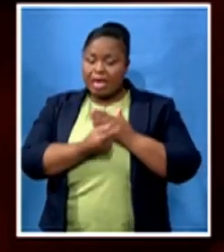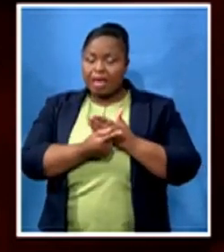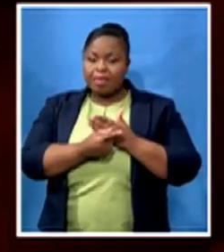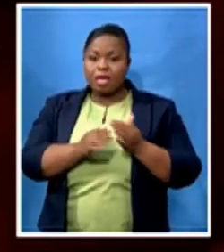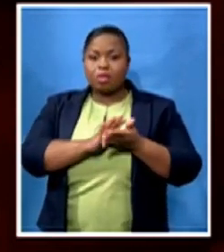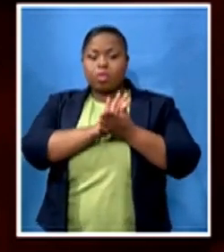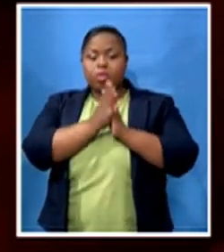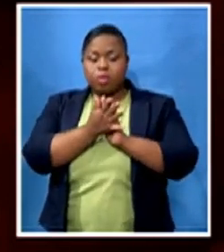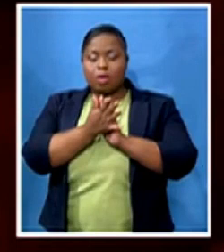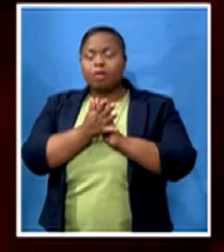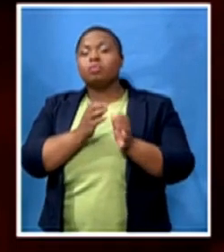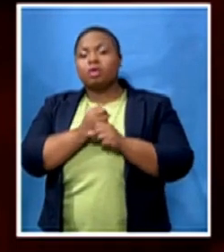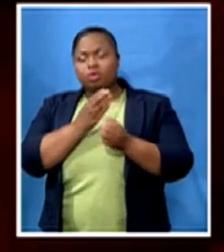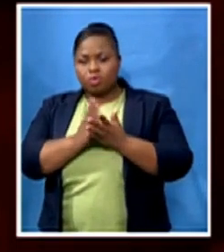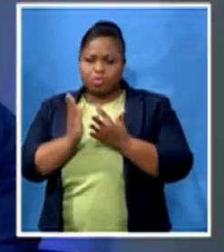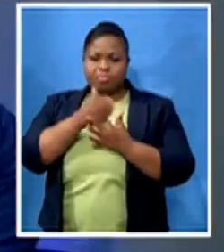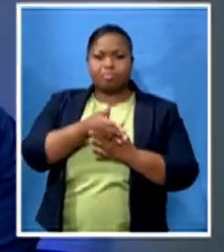as quickly as possible.